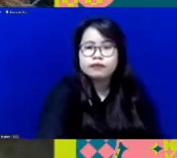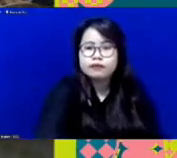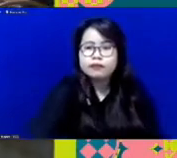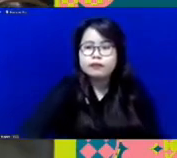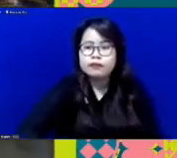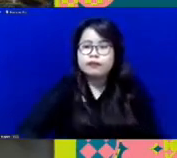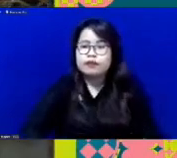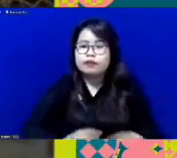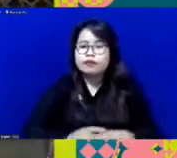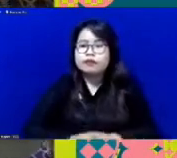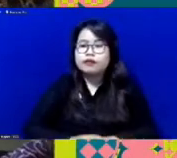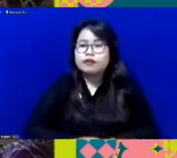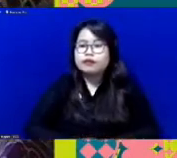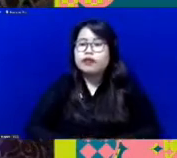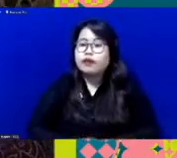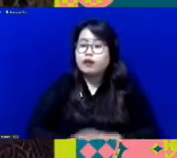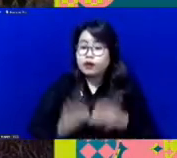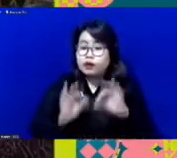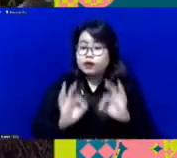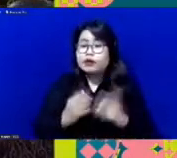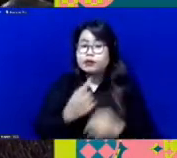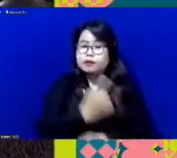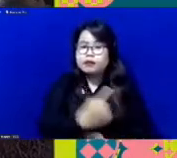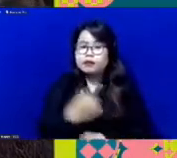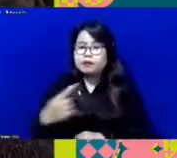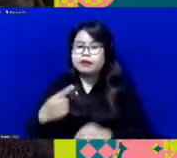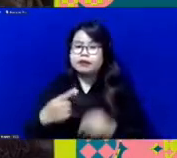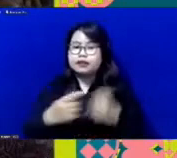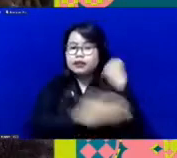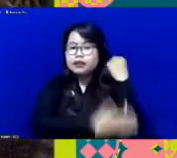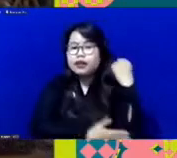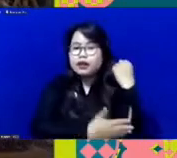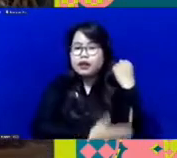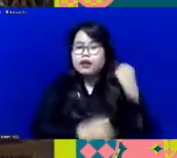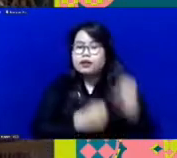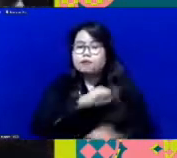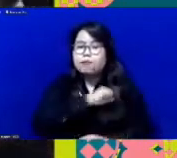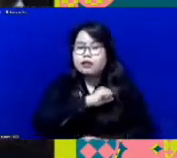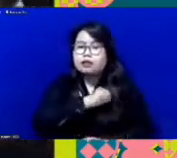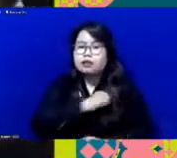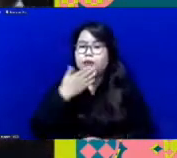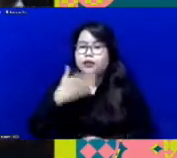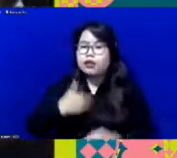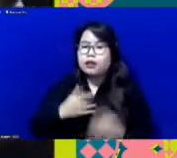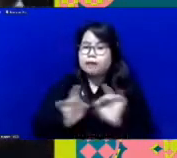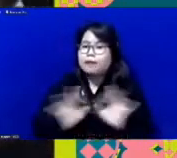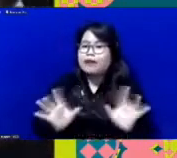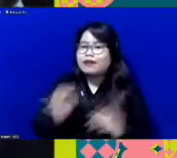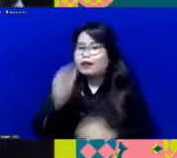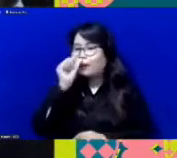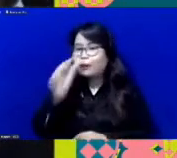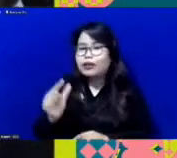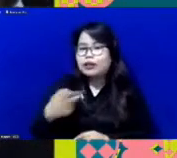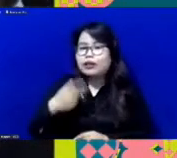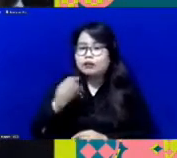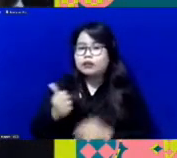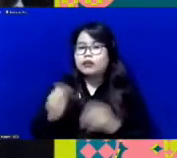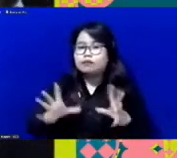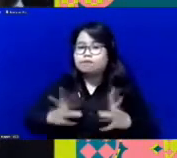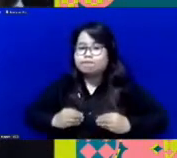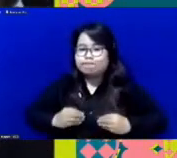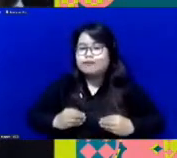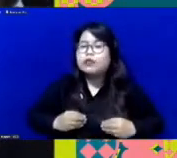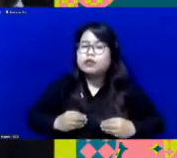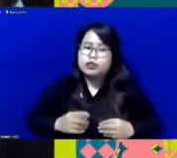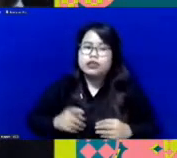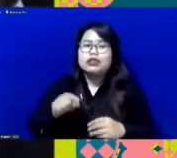Each country and nation has unique differences that we need to accept. That's right. So putting the values at the